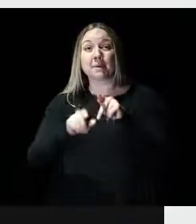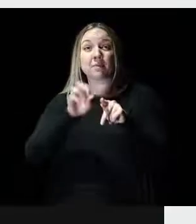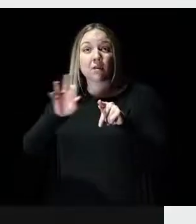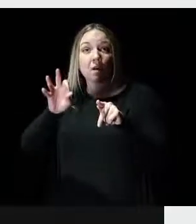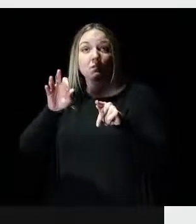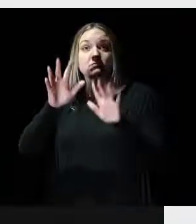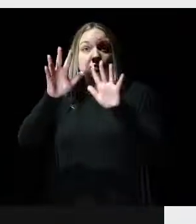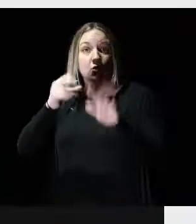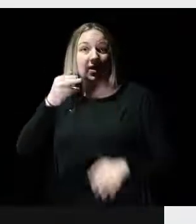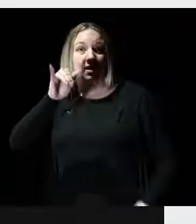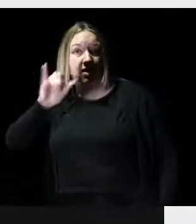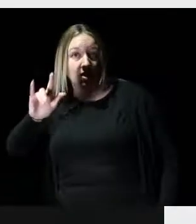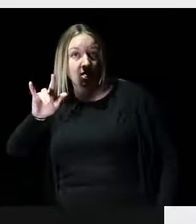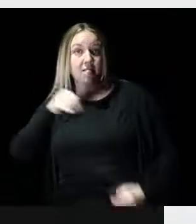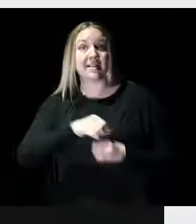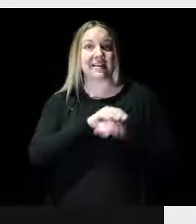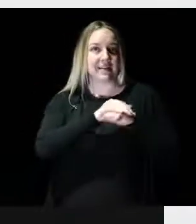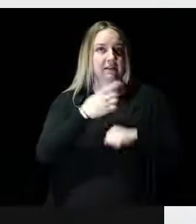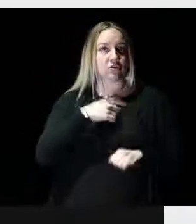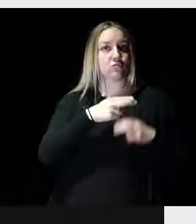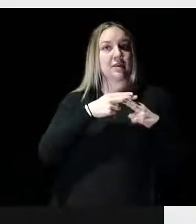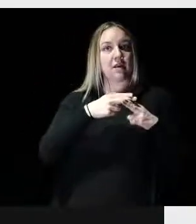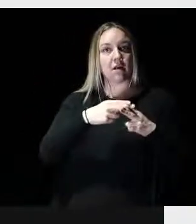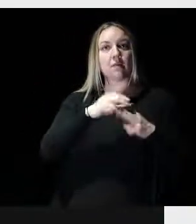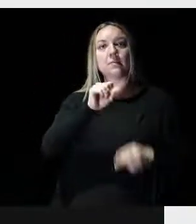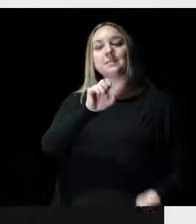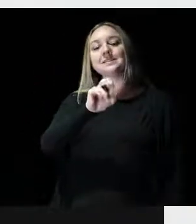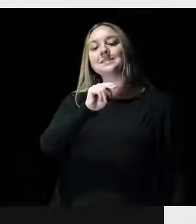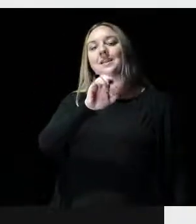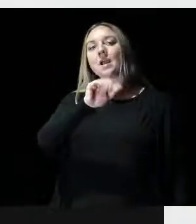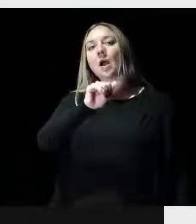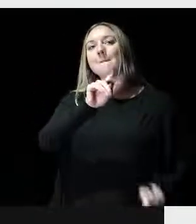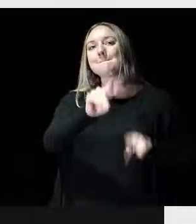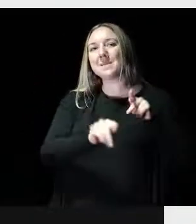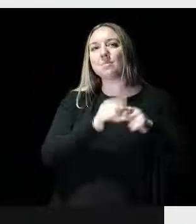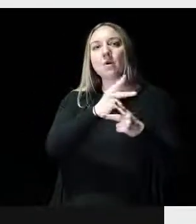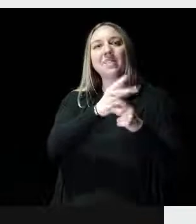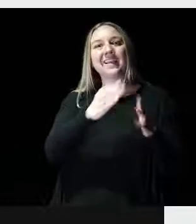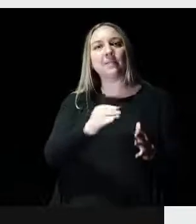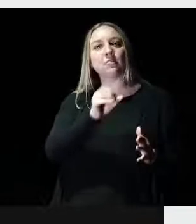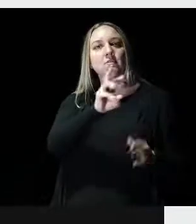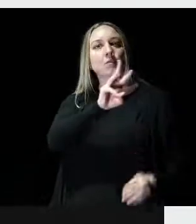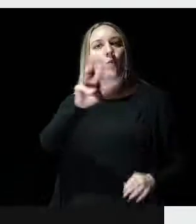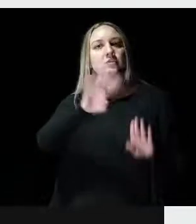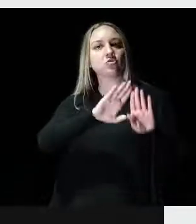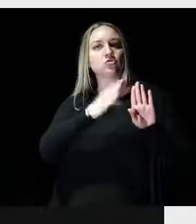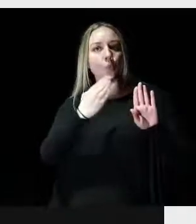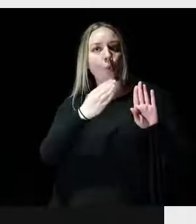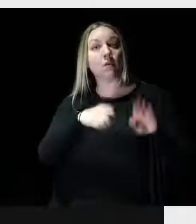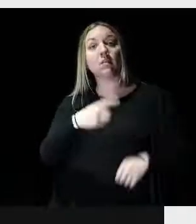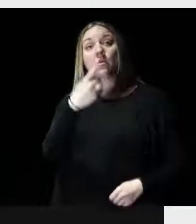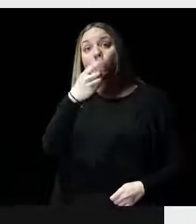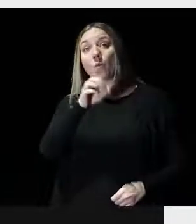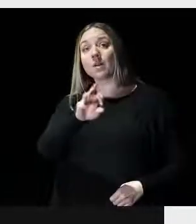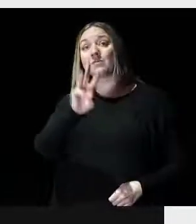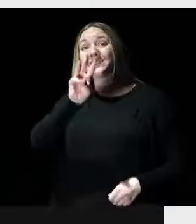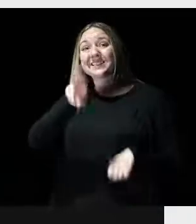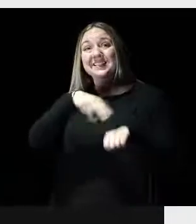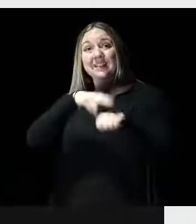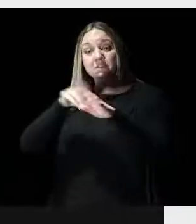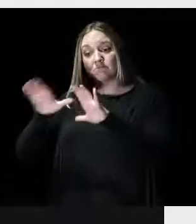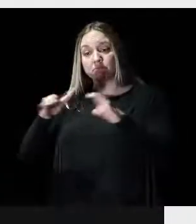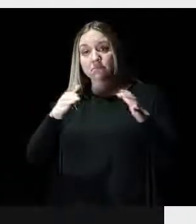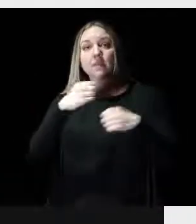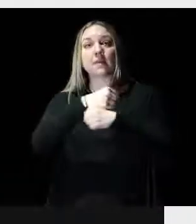they are known as Seneca people, the keepers of the Western Door. They are one of the 6 sovereign nations that make up